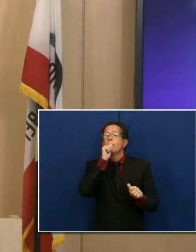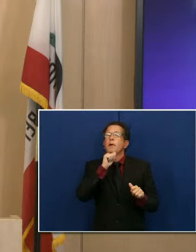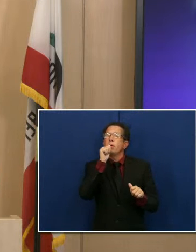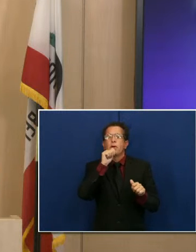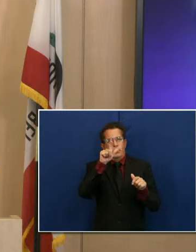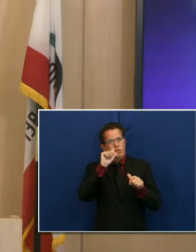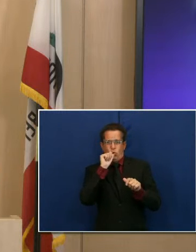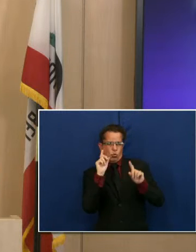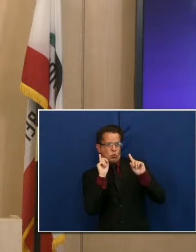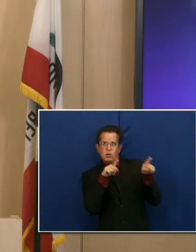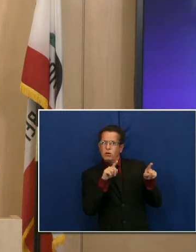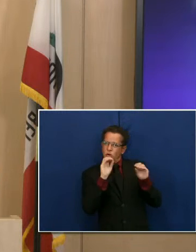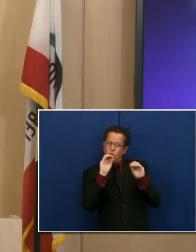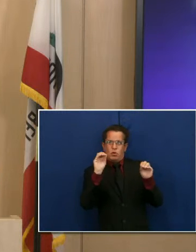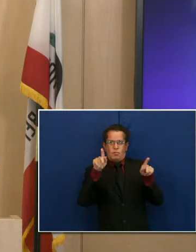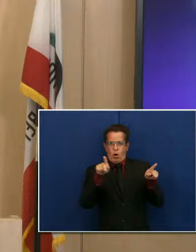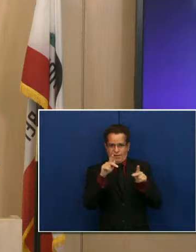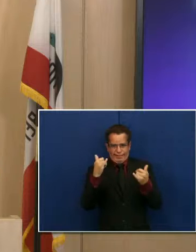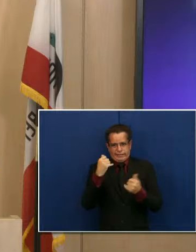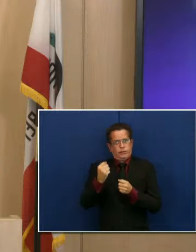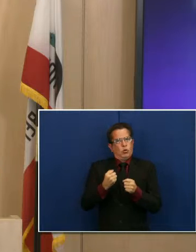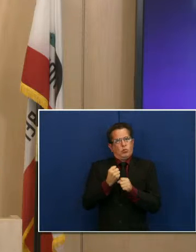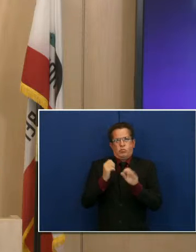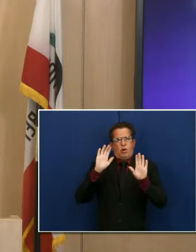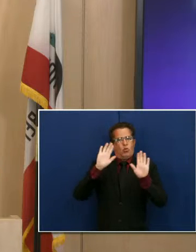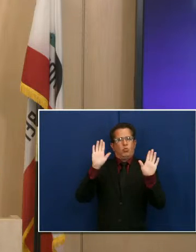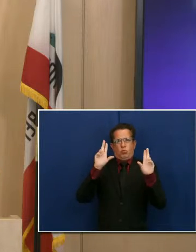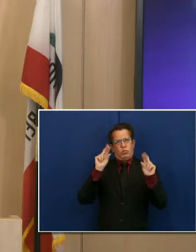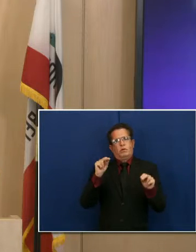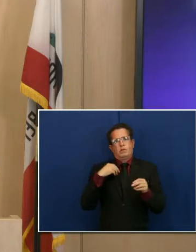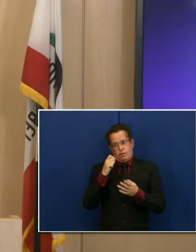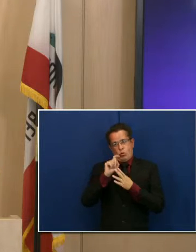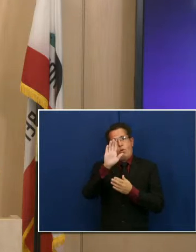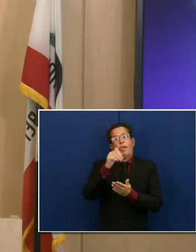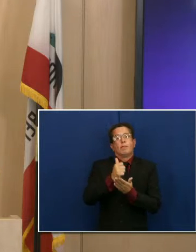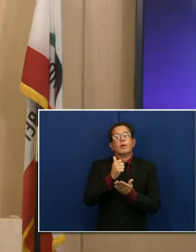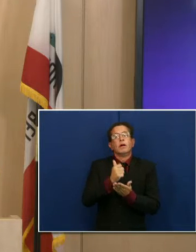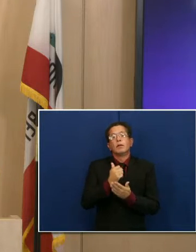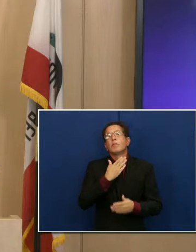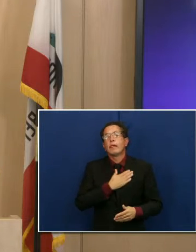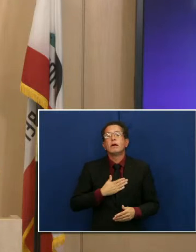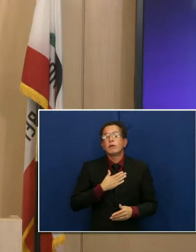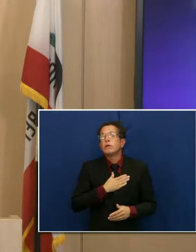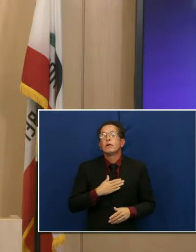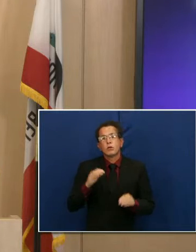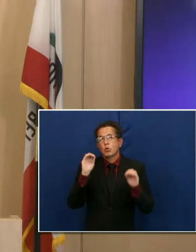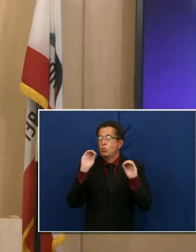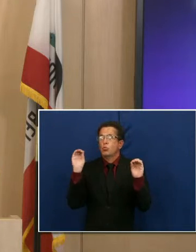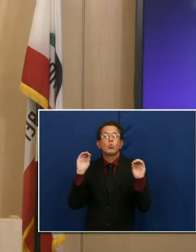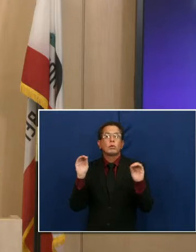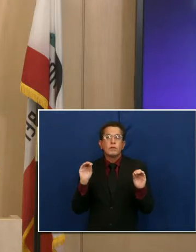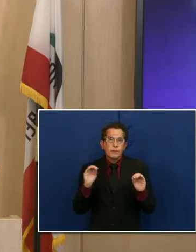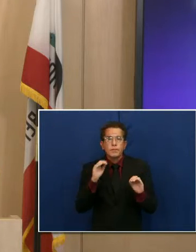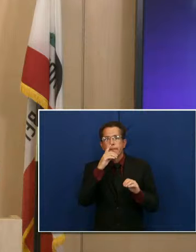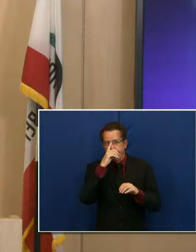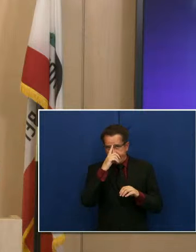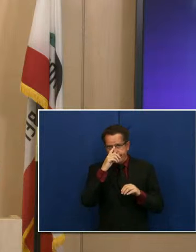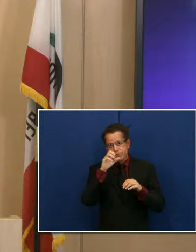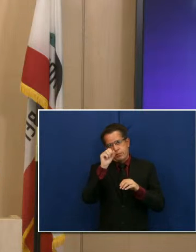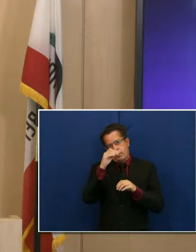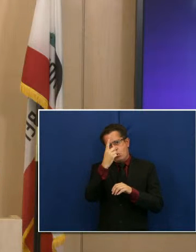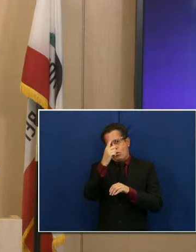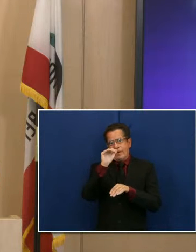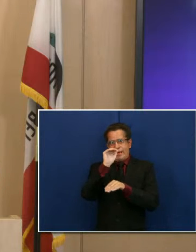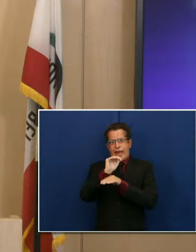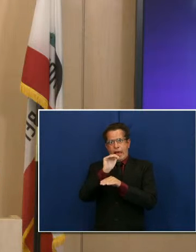that gathering for the holidays this year, we would ask you to please do so. So on the night before